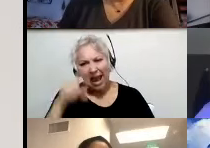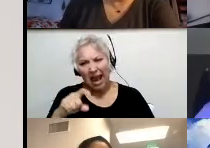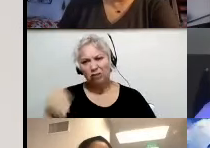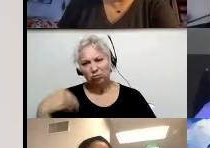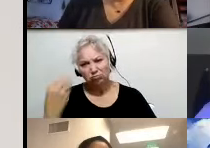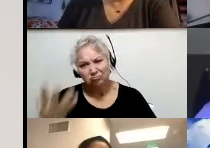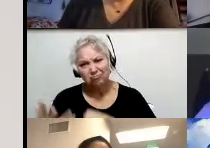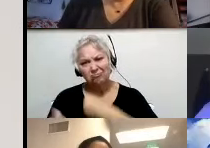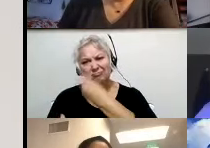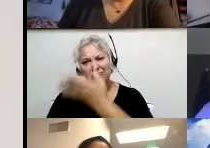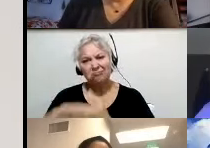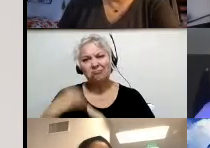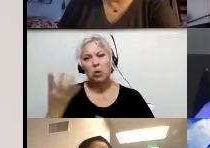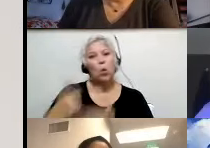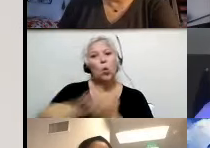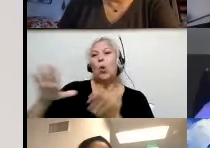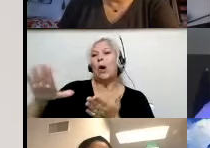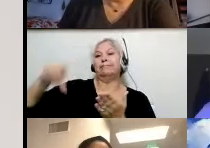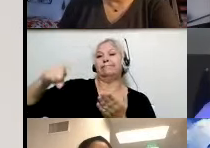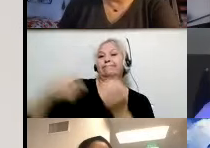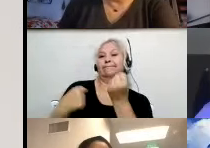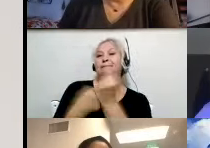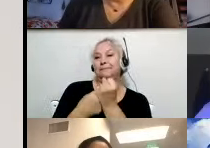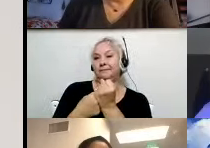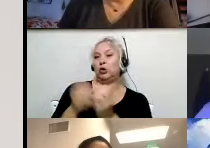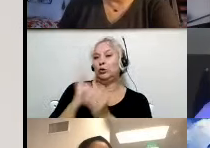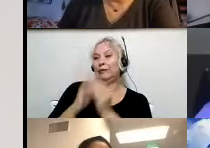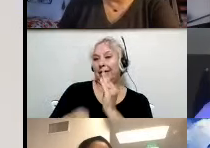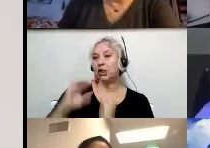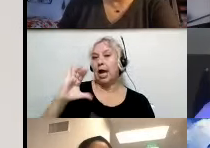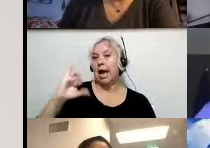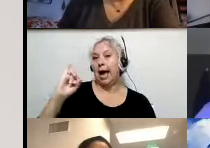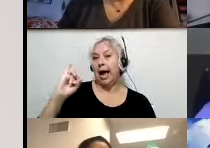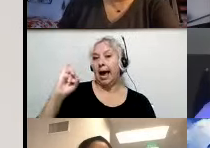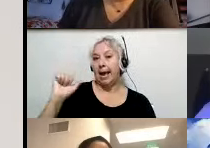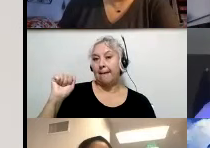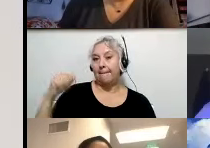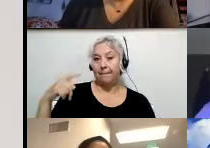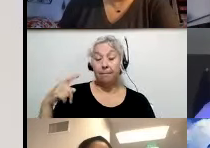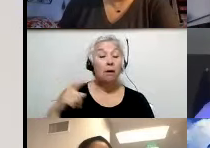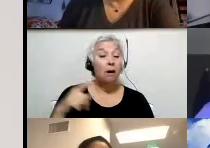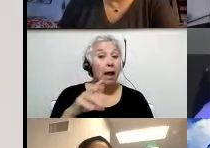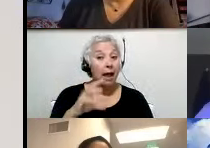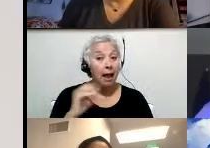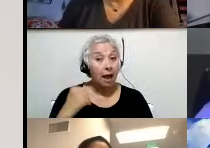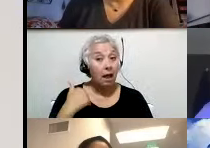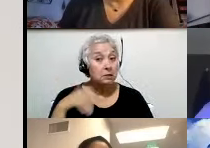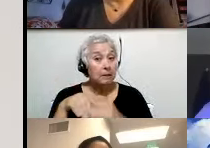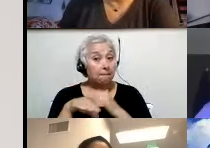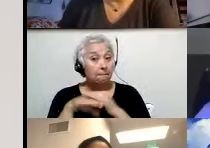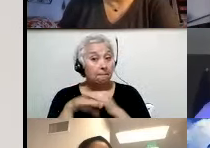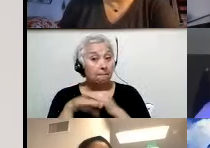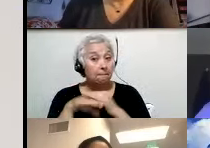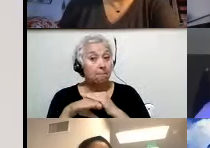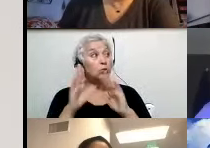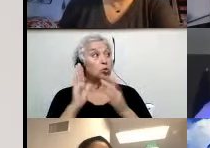the support that they need to be able to complete their ICAP. We also have access in some of our school districts